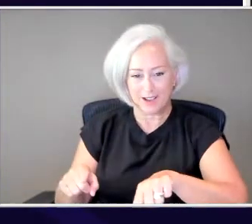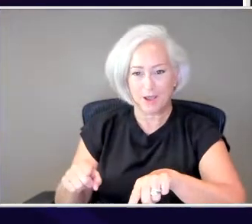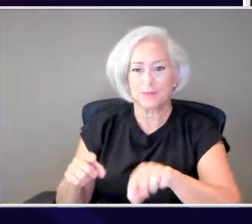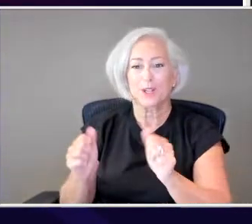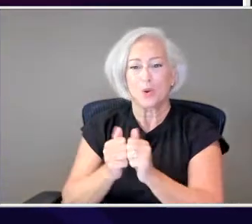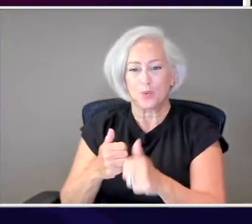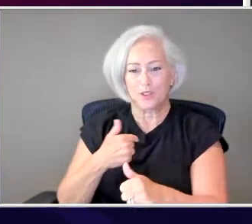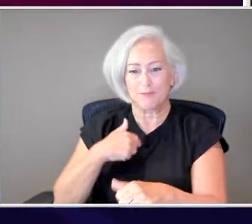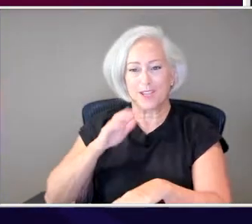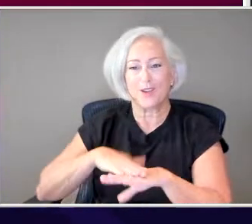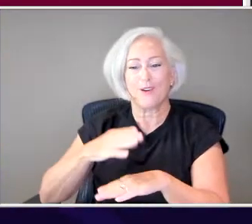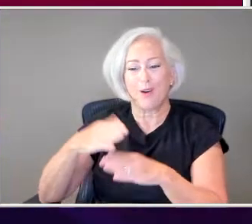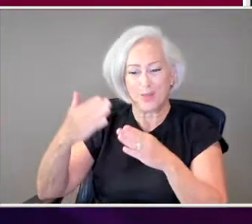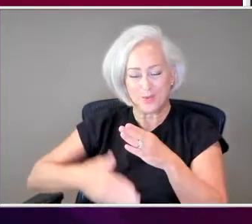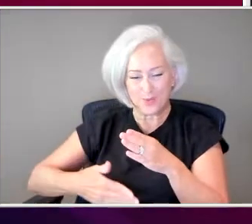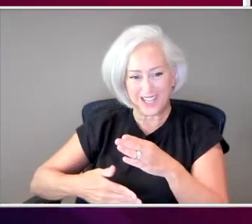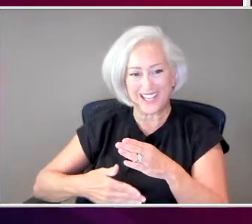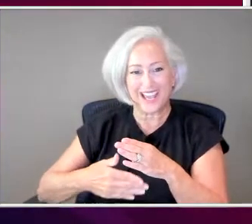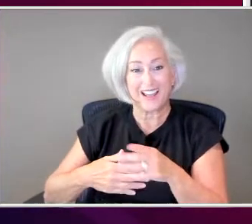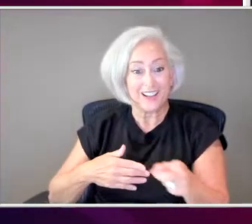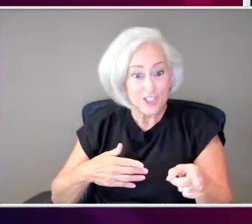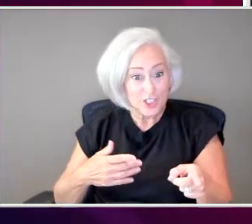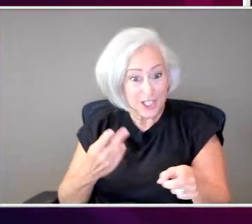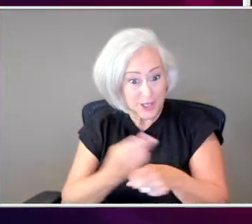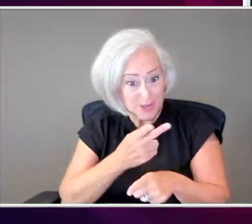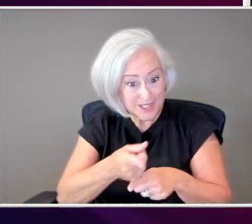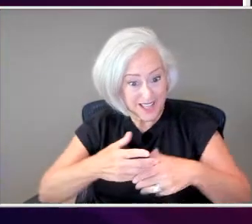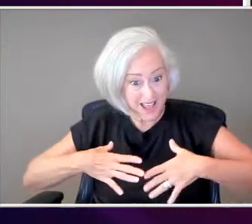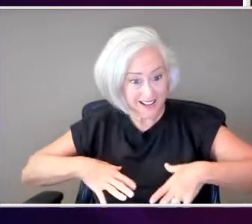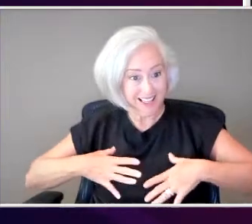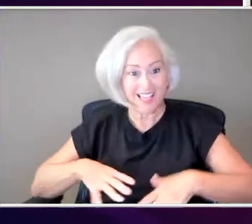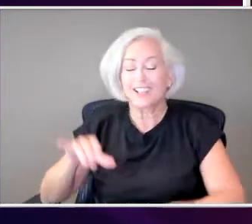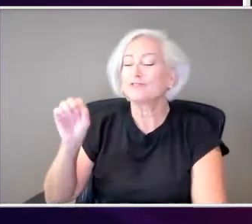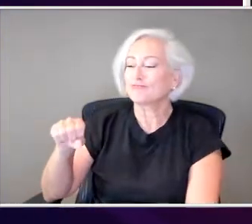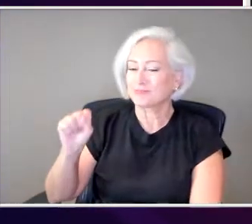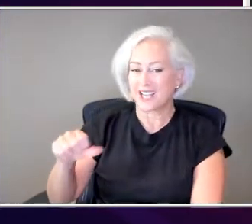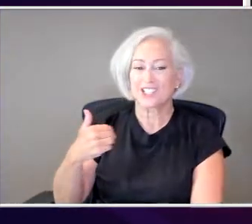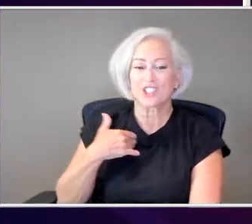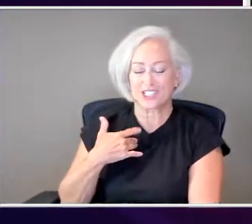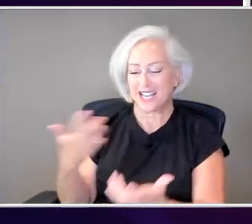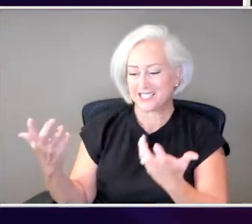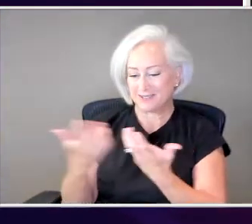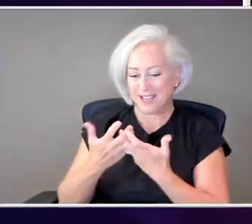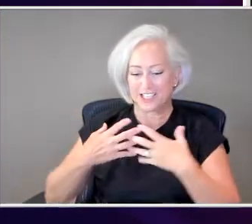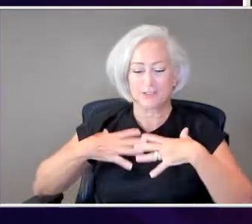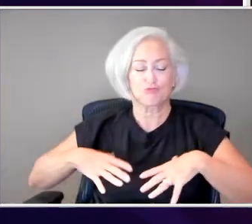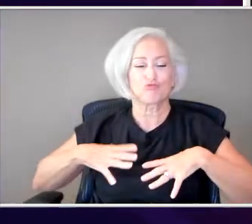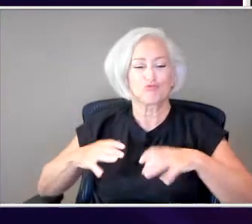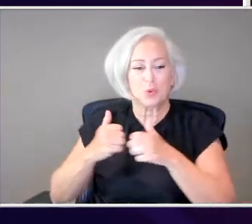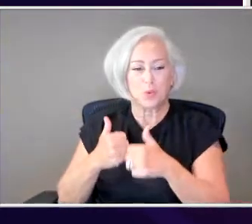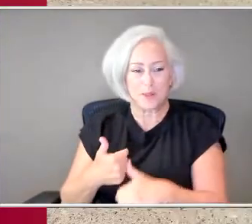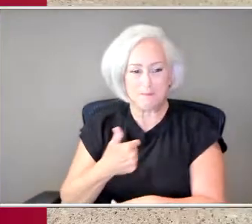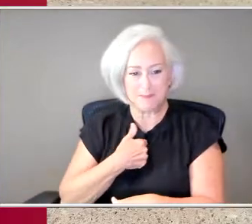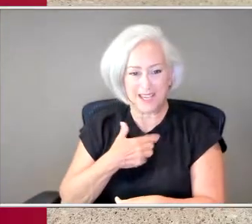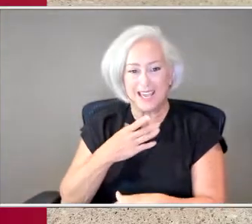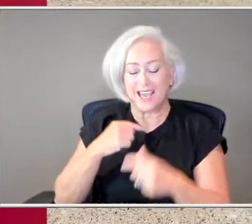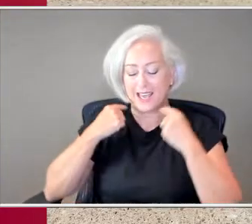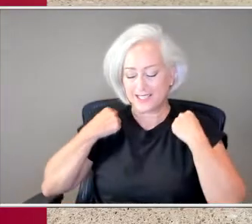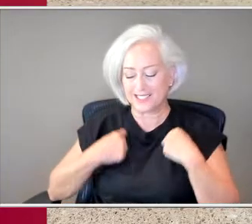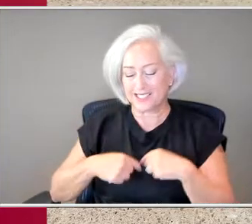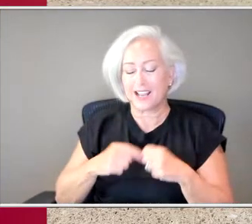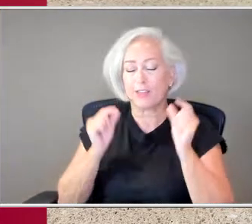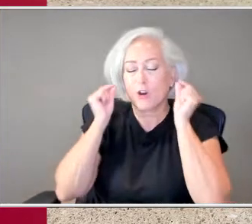stuff done. And does she wear that? She does. Yeah, so she has cute. matching scrubs with me and her own little stethoscope, and so